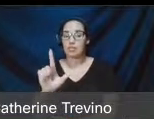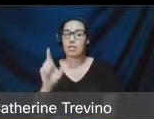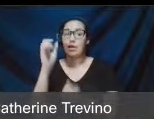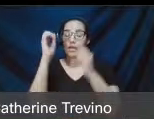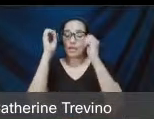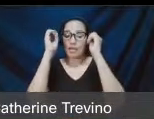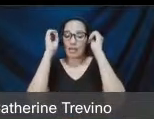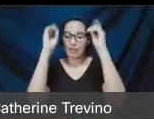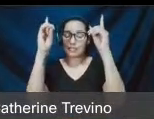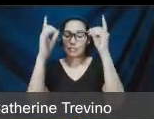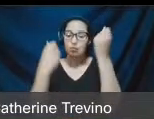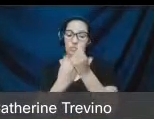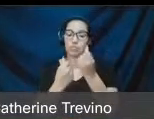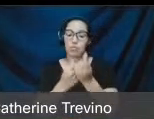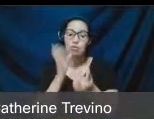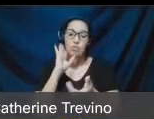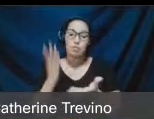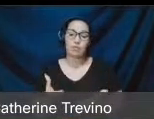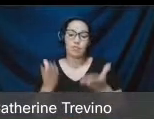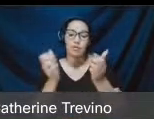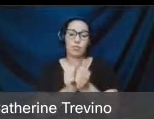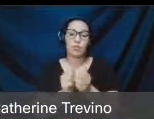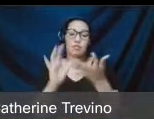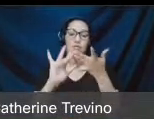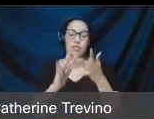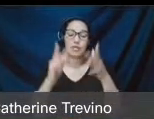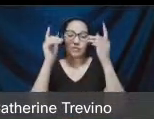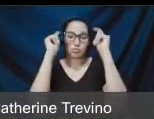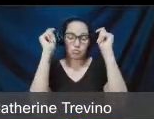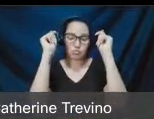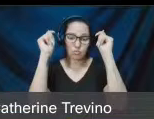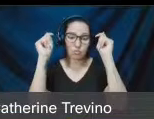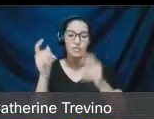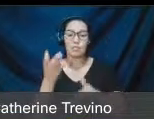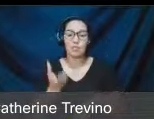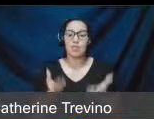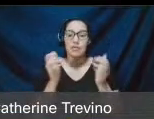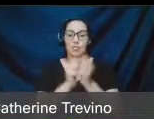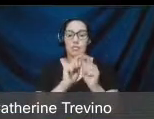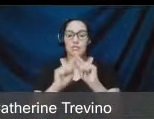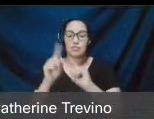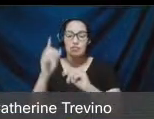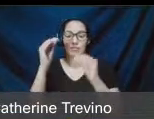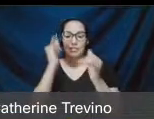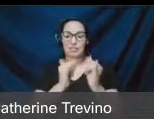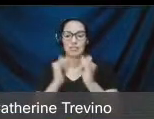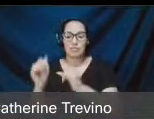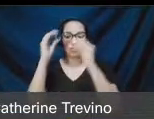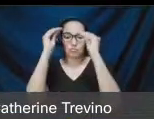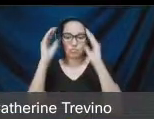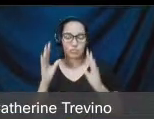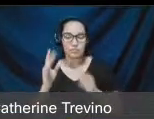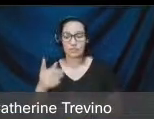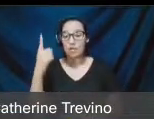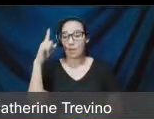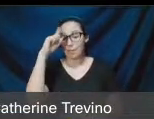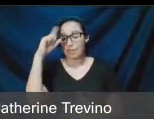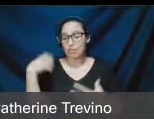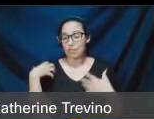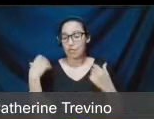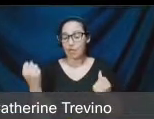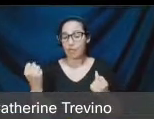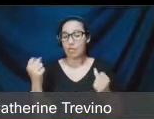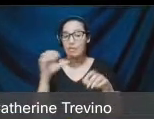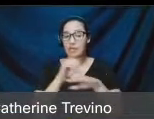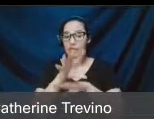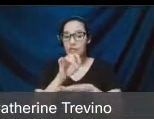in the form of virtual tutoring and office hours provided by individual teachers. Our mental health and counseling teams are preparing to provide the social,